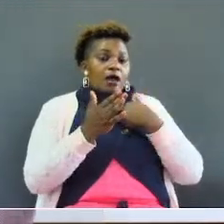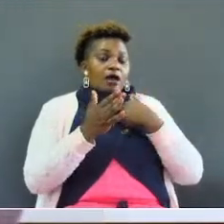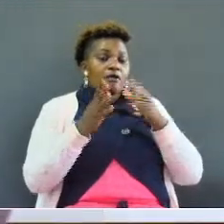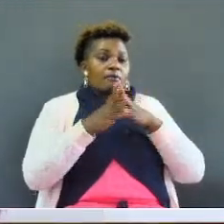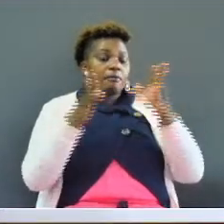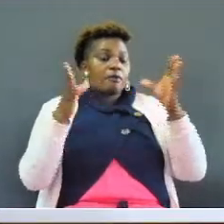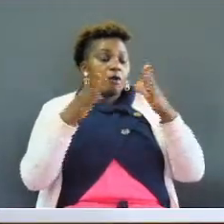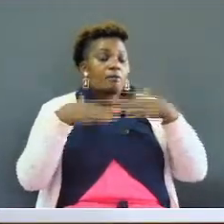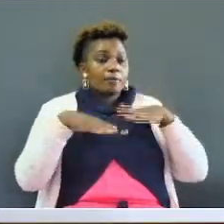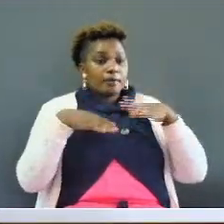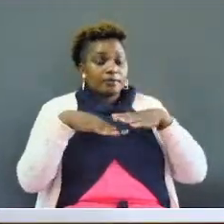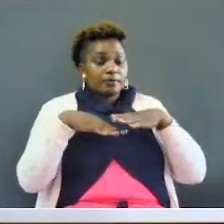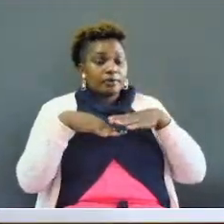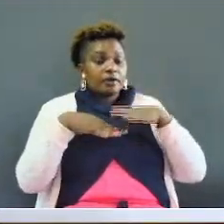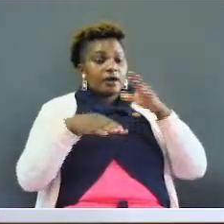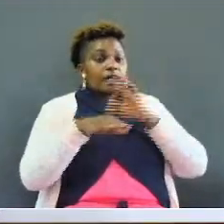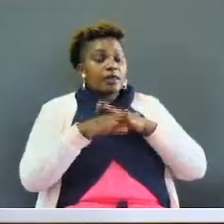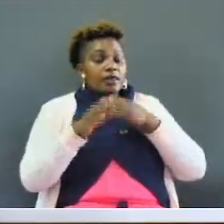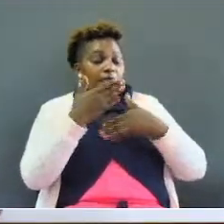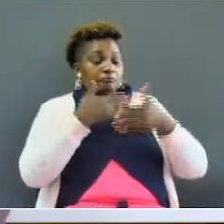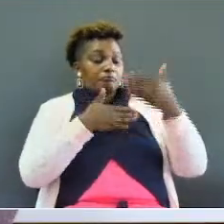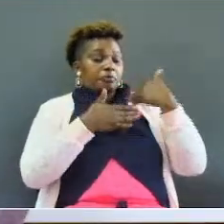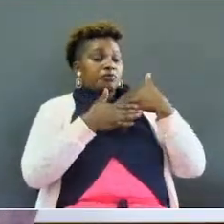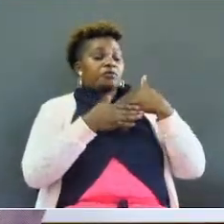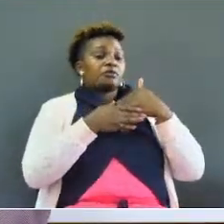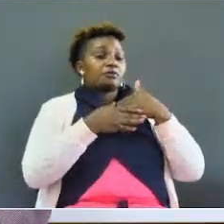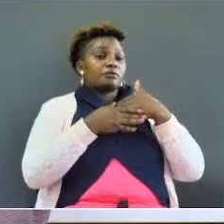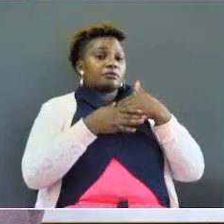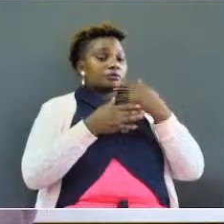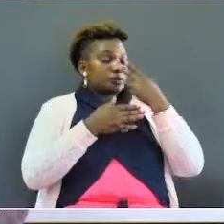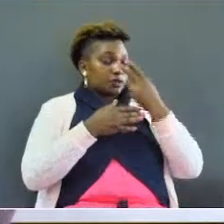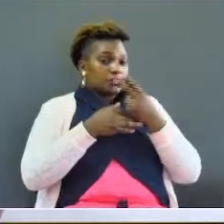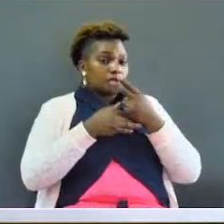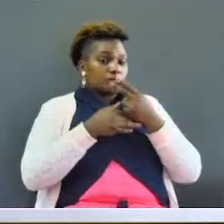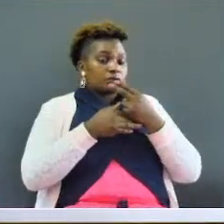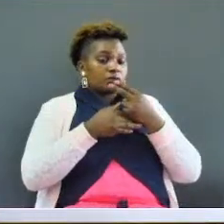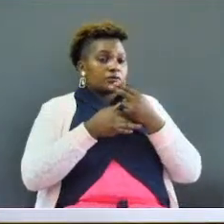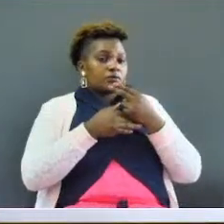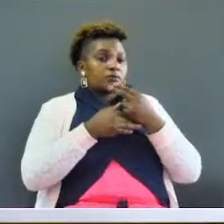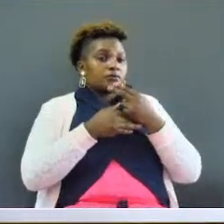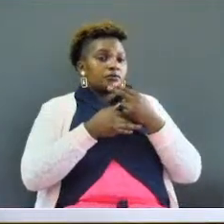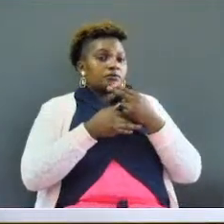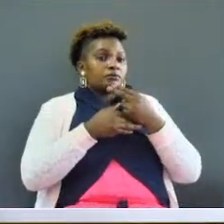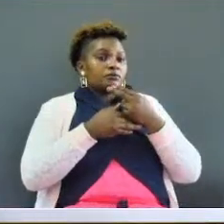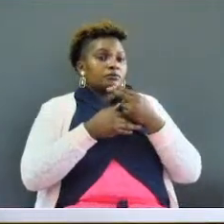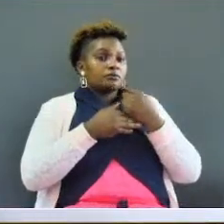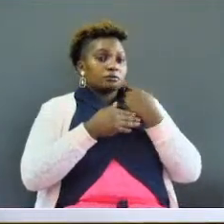bigger numbers than we are actually seeing being recorded.